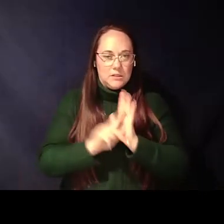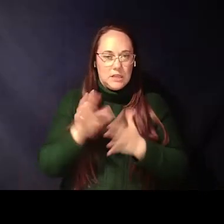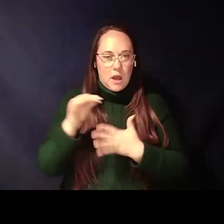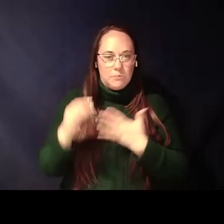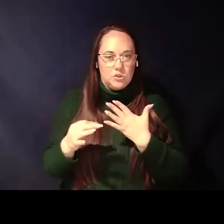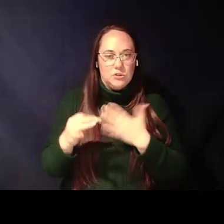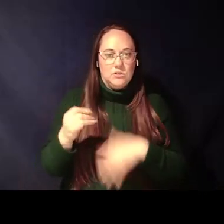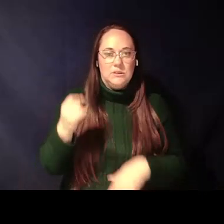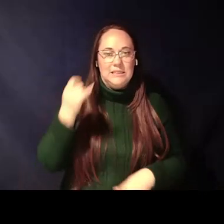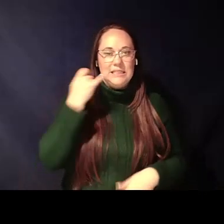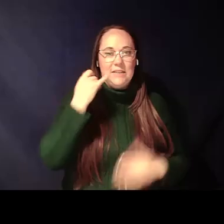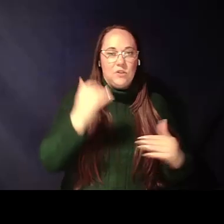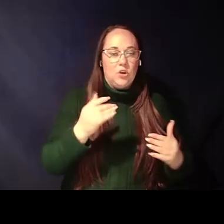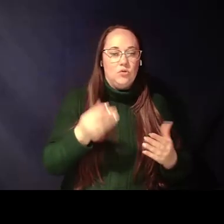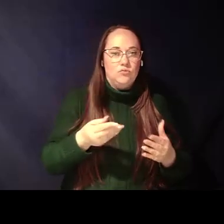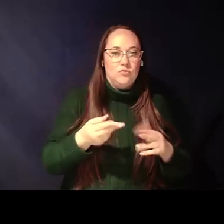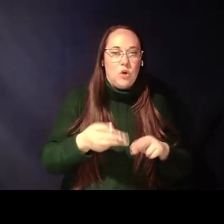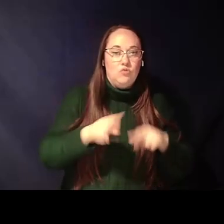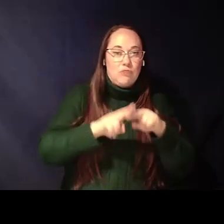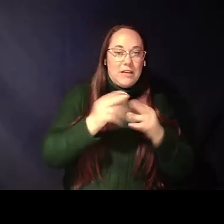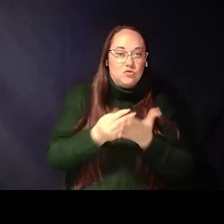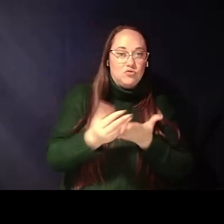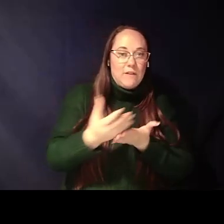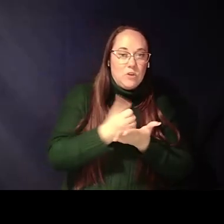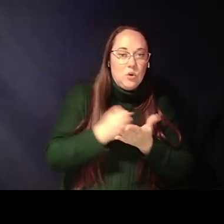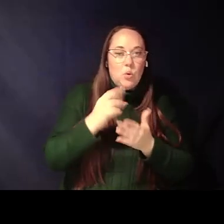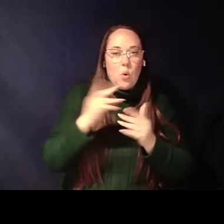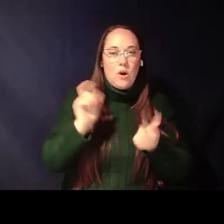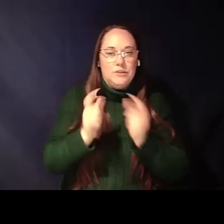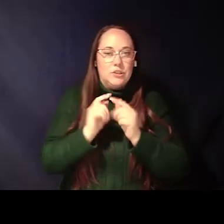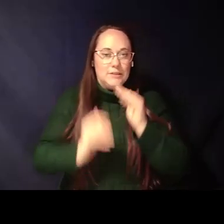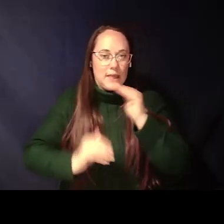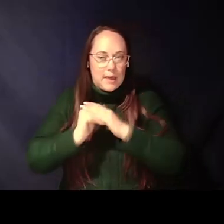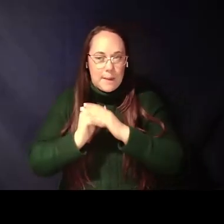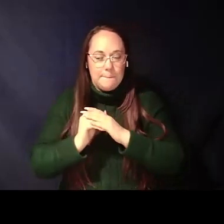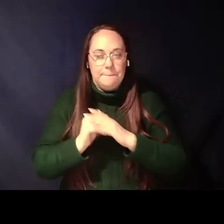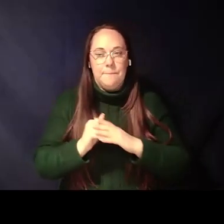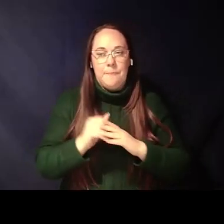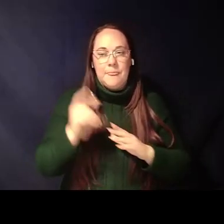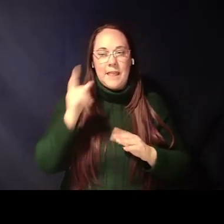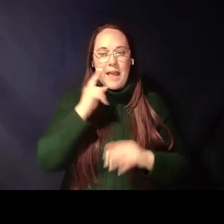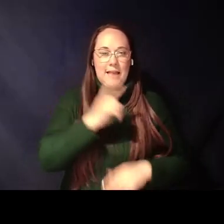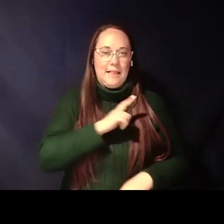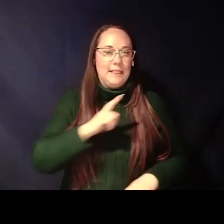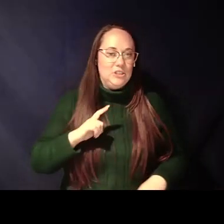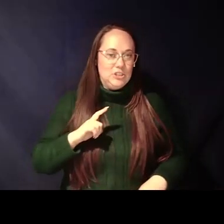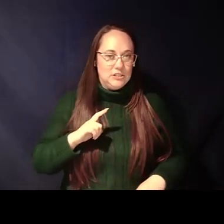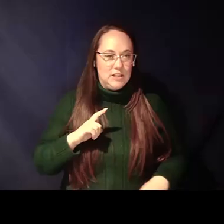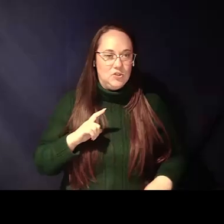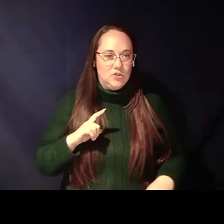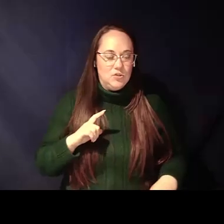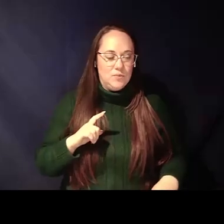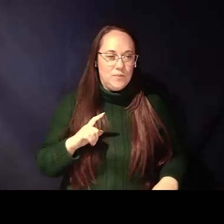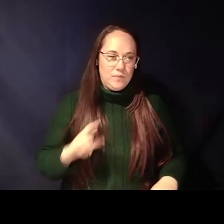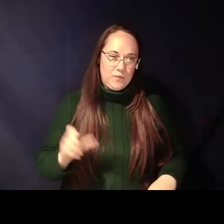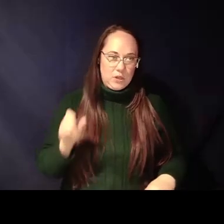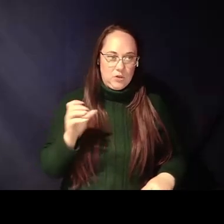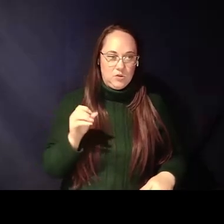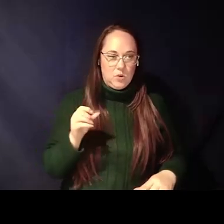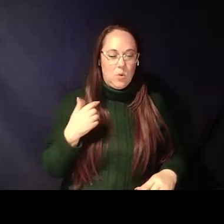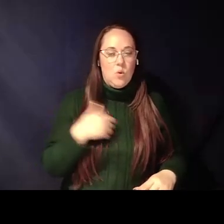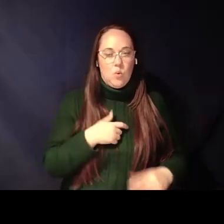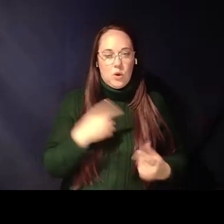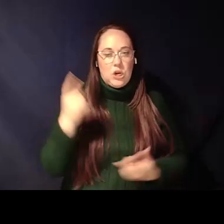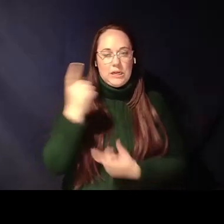whether either raise revenue or adjust the cap at the legislature. And so, we are